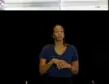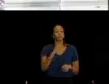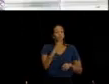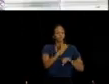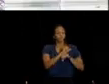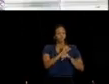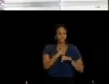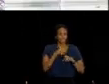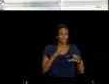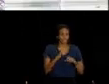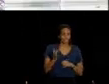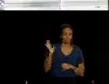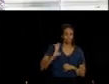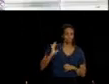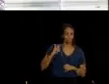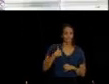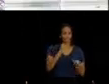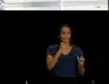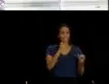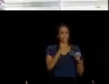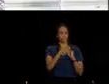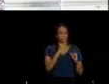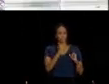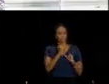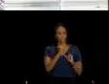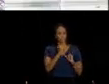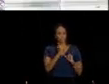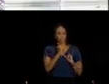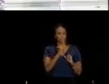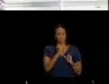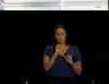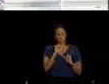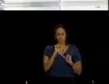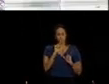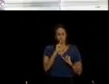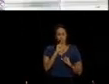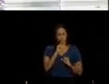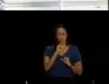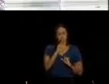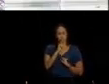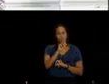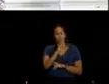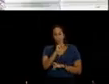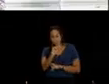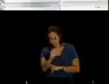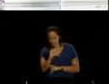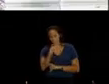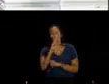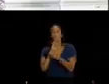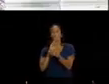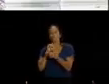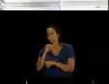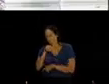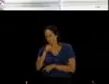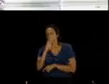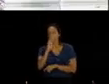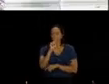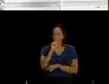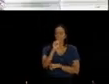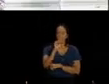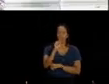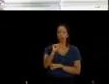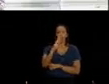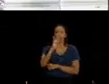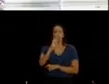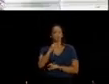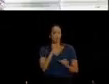when I interviewed Selma Blair for Town and Country magazine in like 2020, 2021, was tell her,